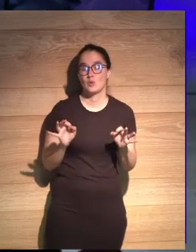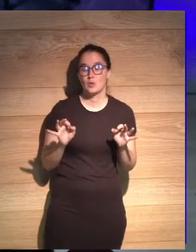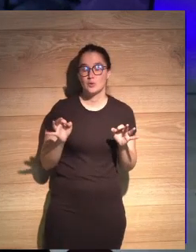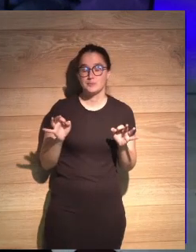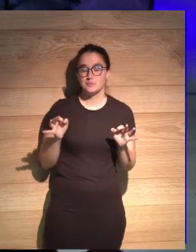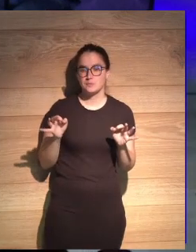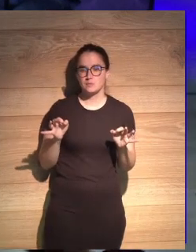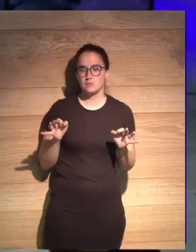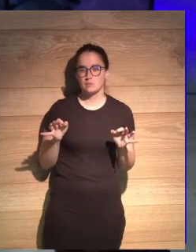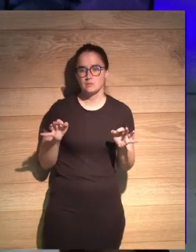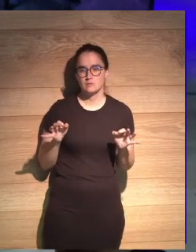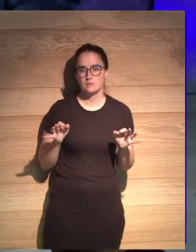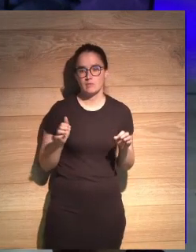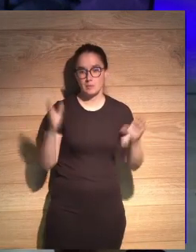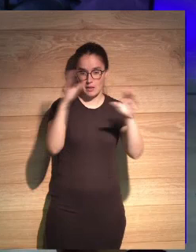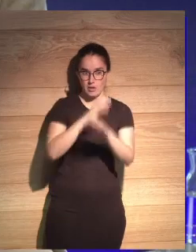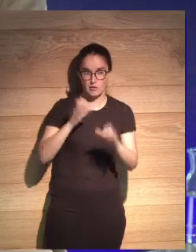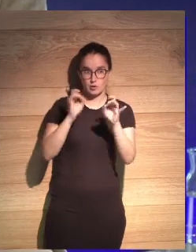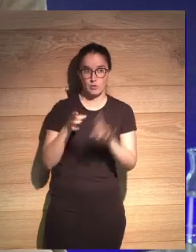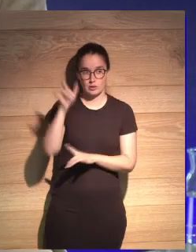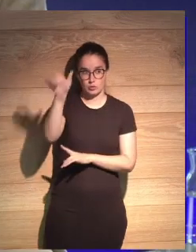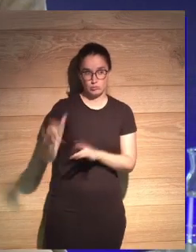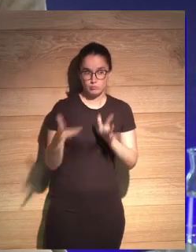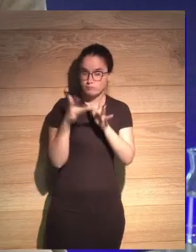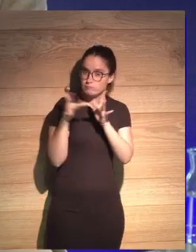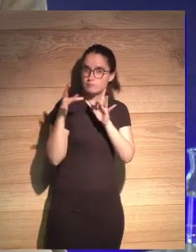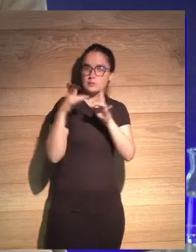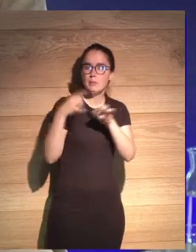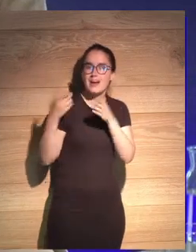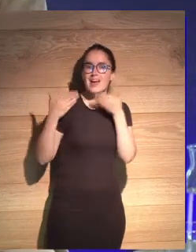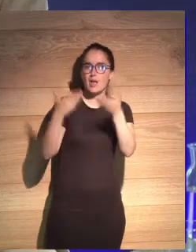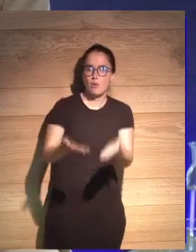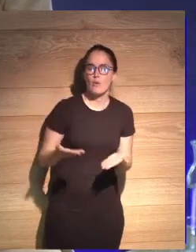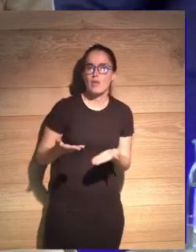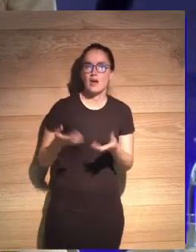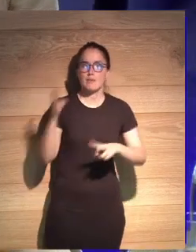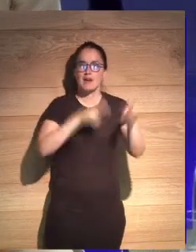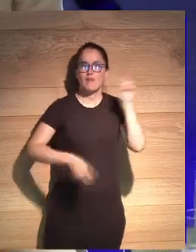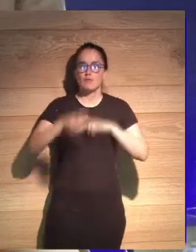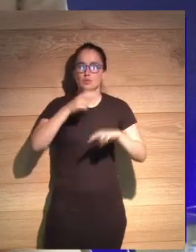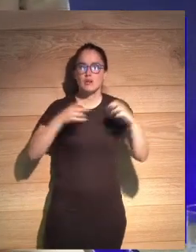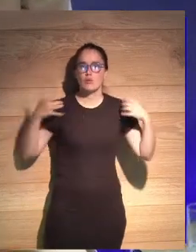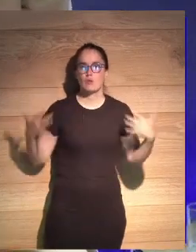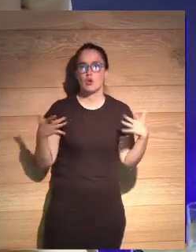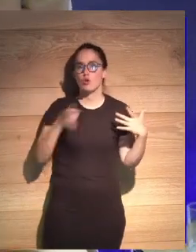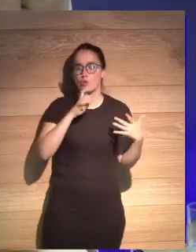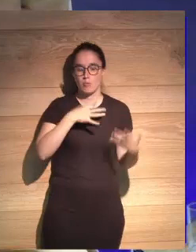Not. Well, actually, of the goals we have set is opening ourselves to scientists like